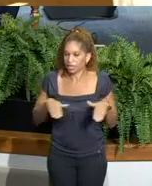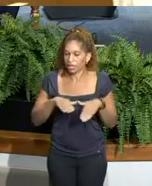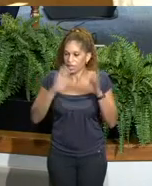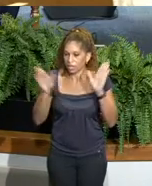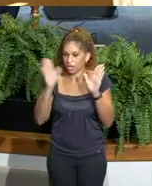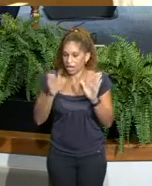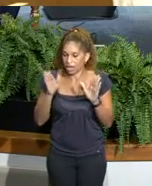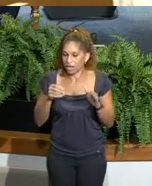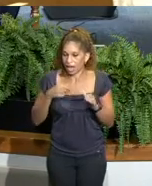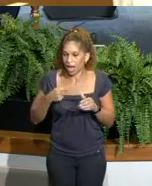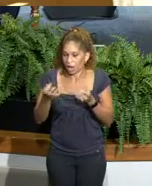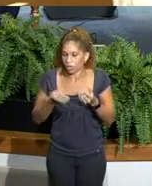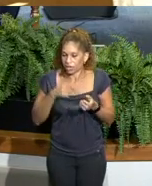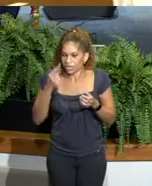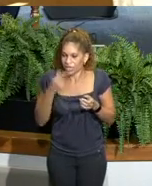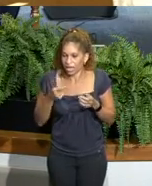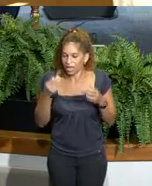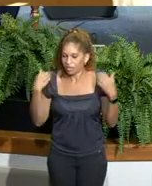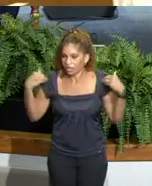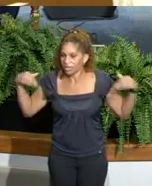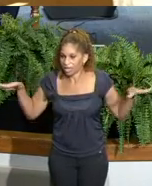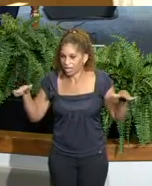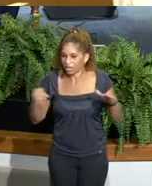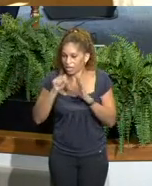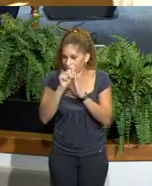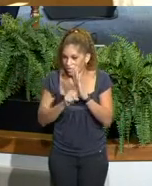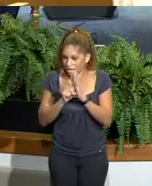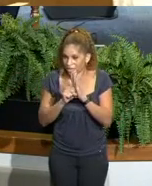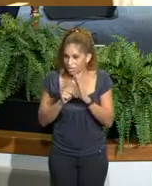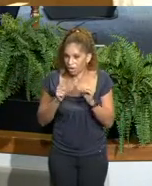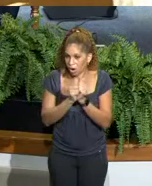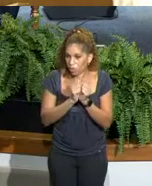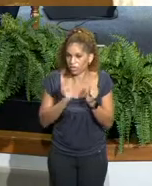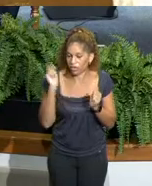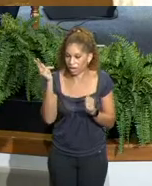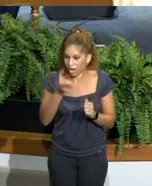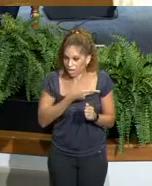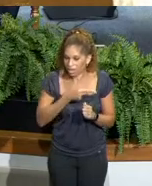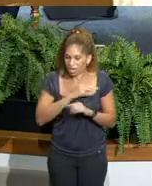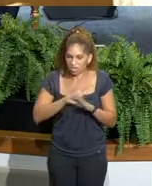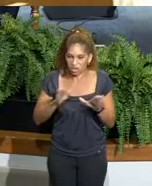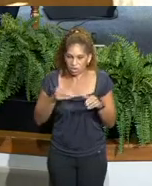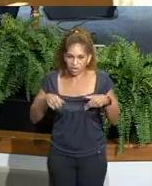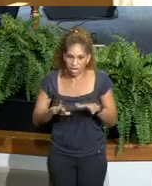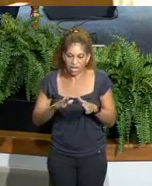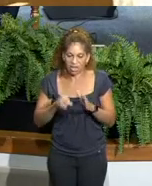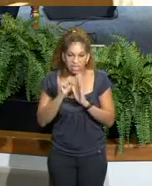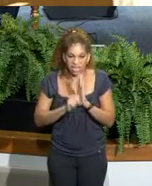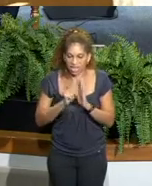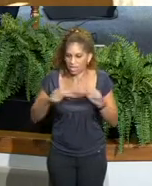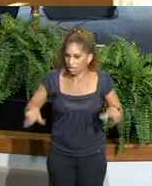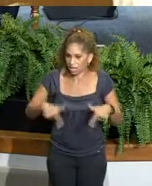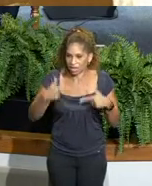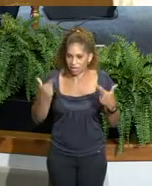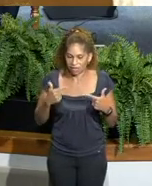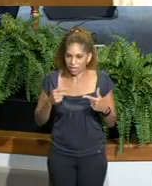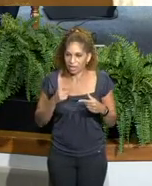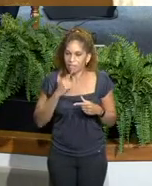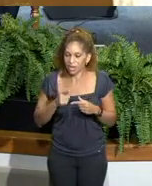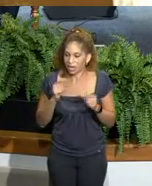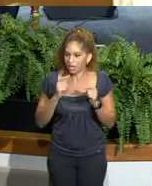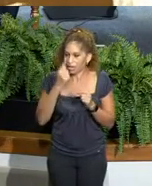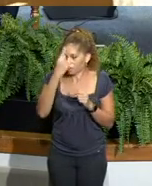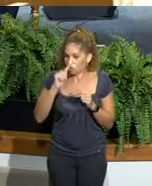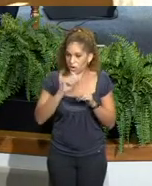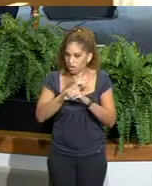us. Don't forget what they've done. Don't let their living be in vain. Don't let their dying be